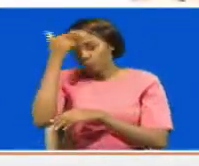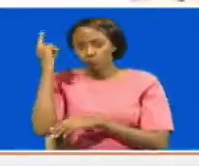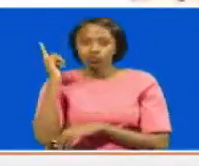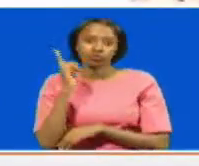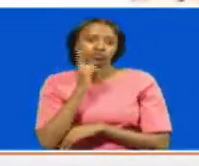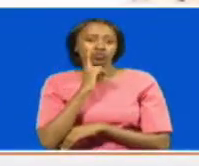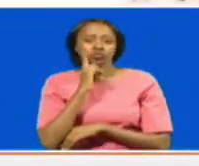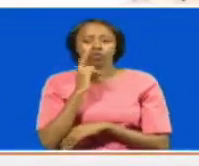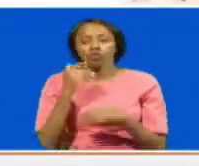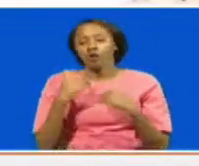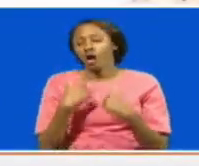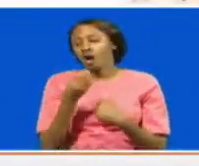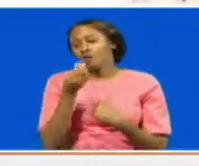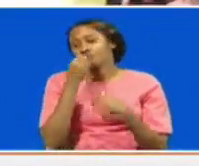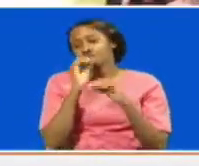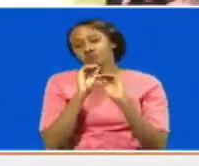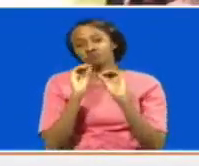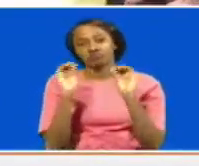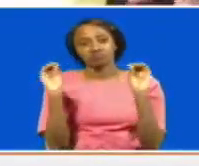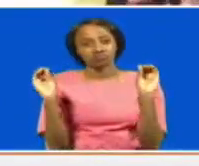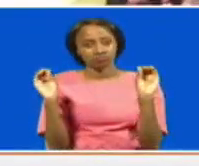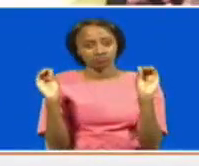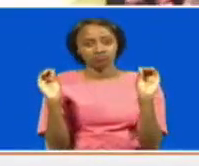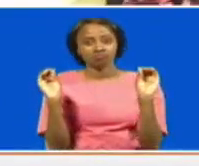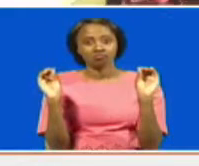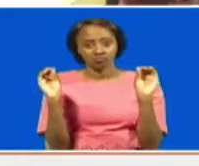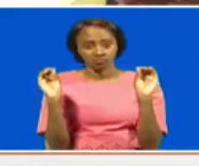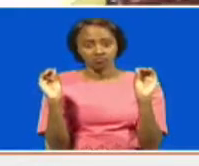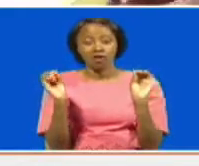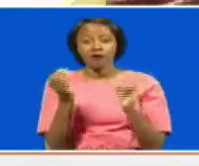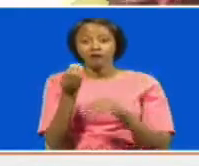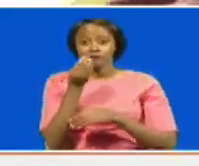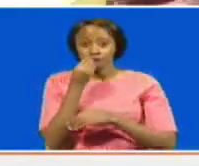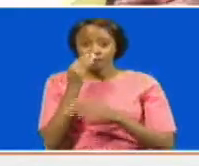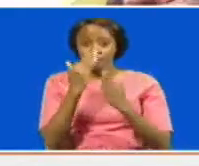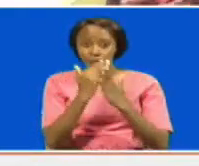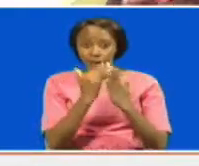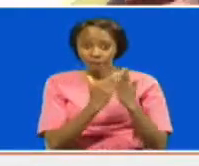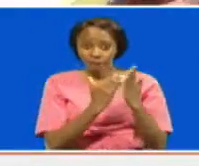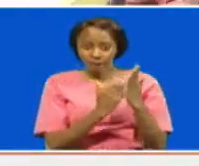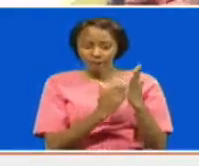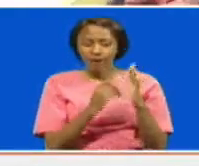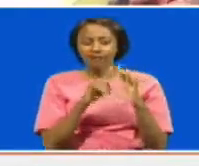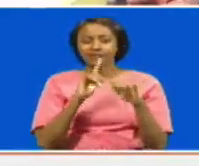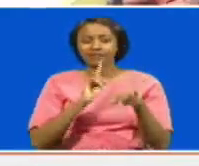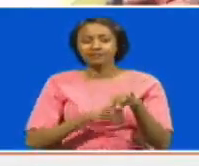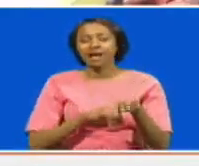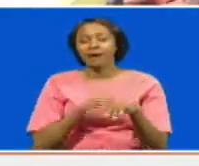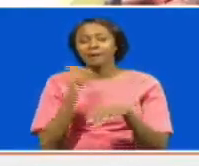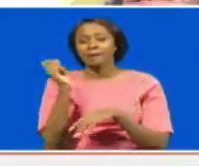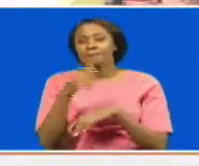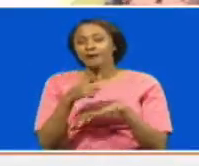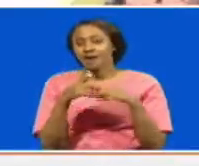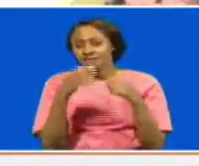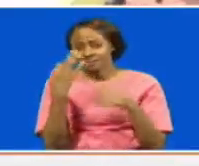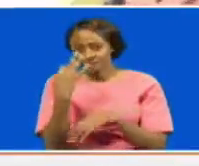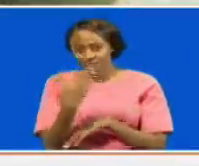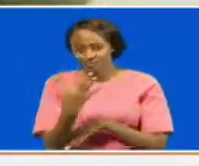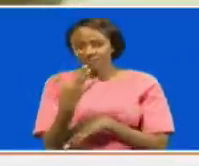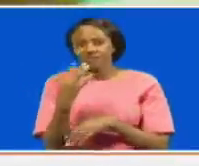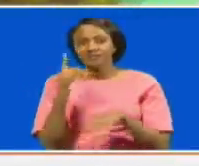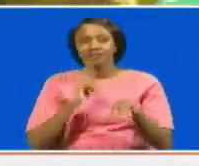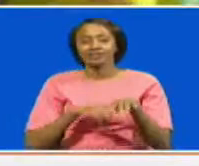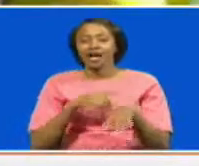cha kutia kinywa. The feeding program has been running since the start of March, when appeal for drought relief hit the